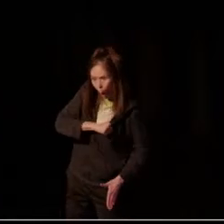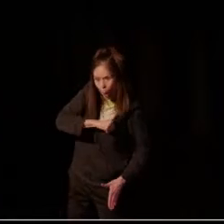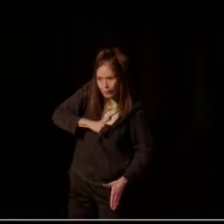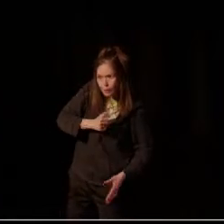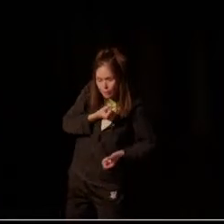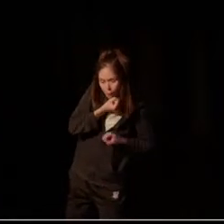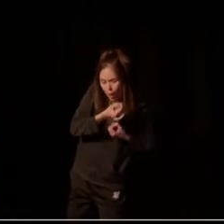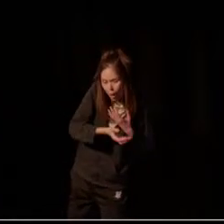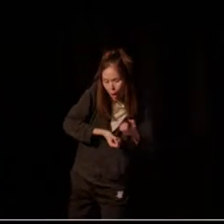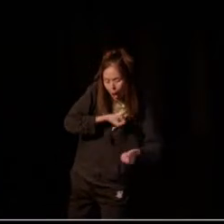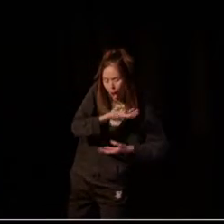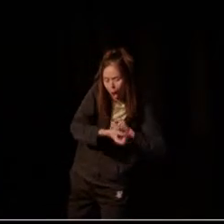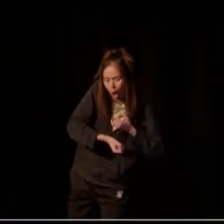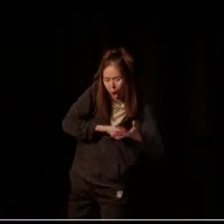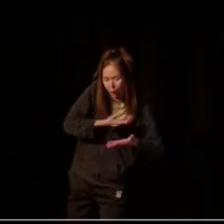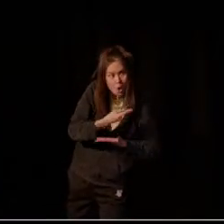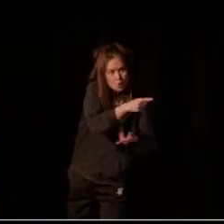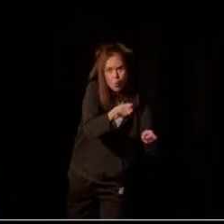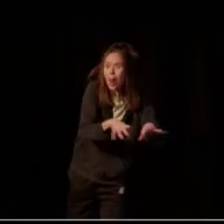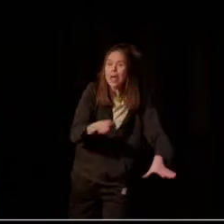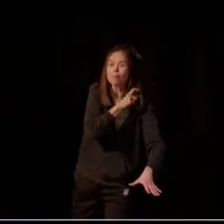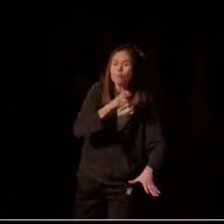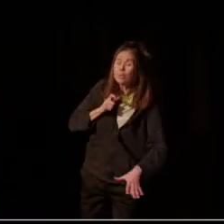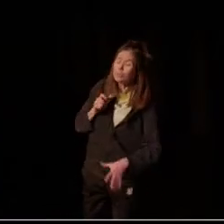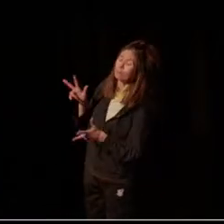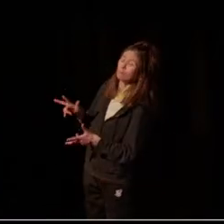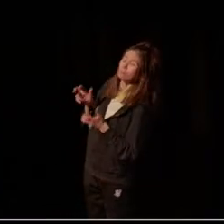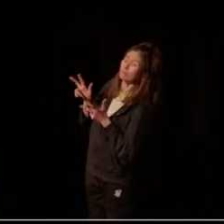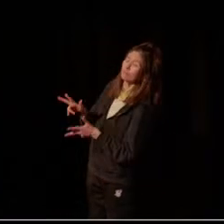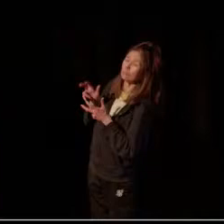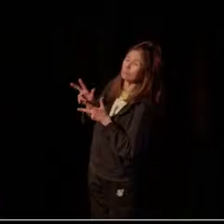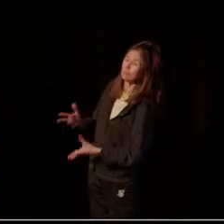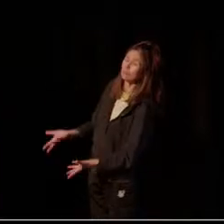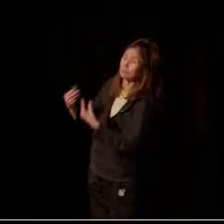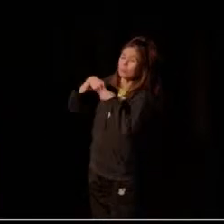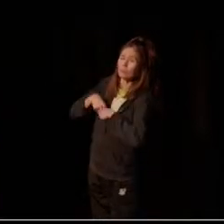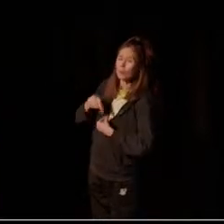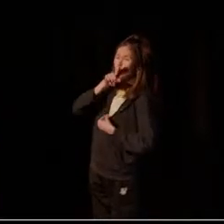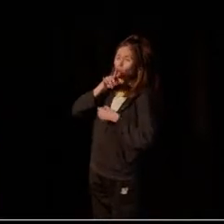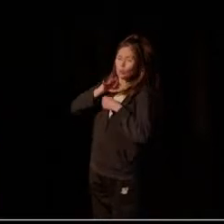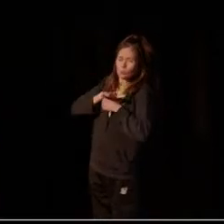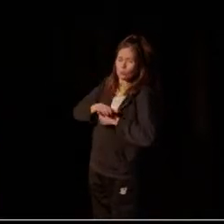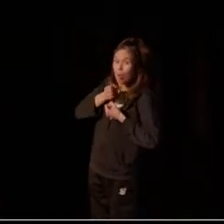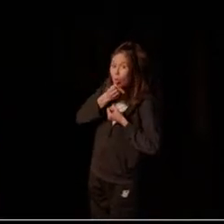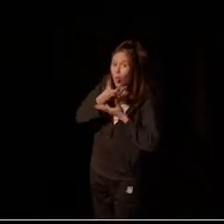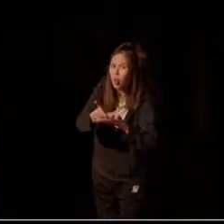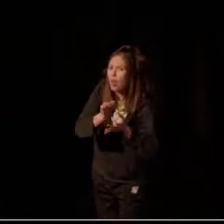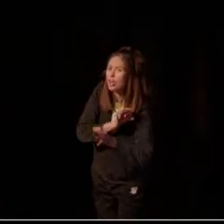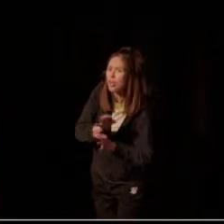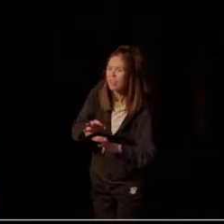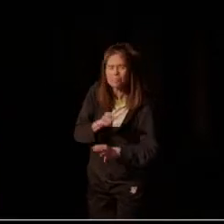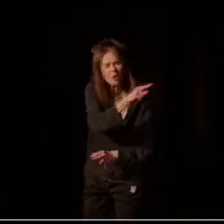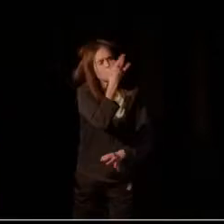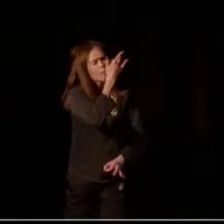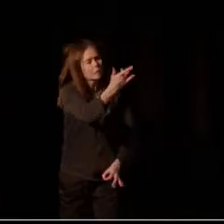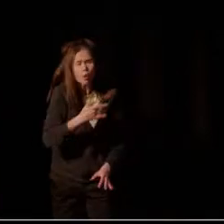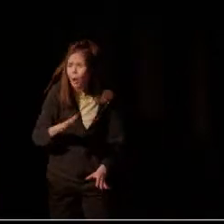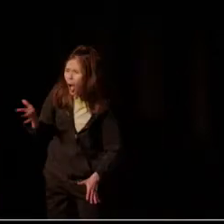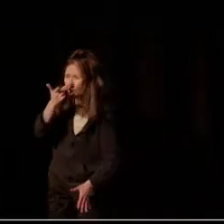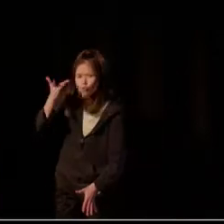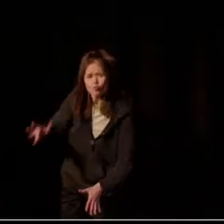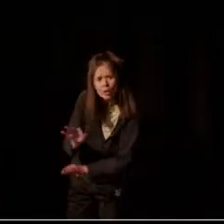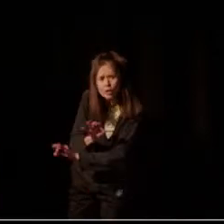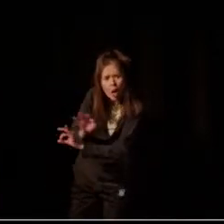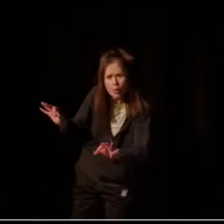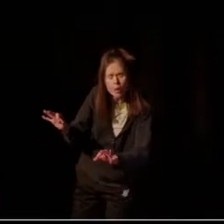reformed. But I've been deceived by you, Camilla, and deceived by false integrity. I swear not. To think